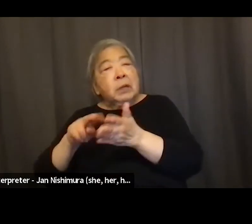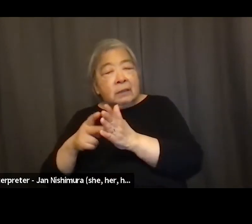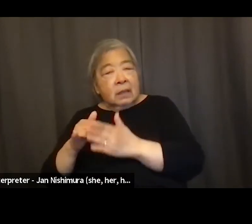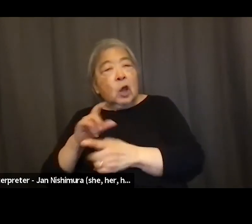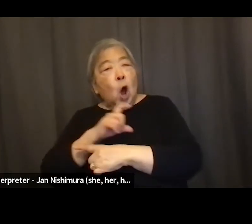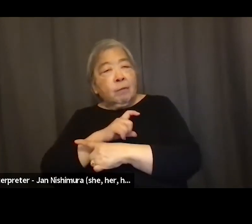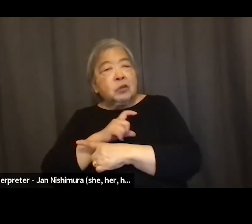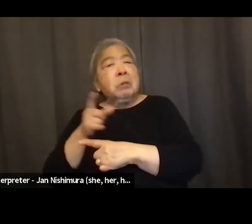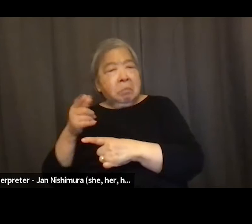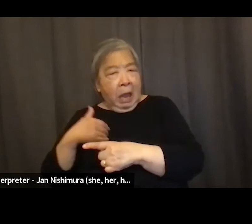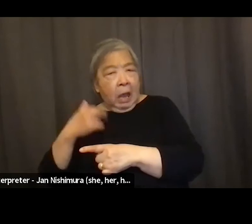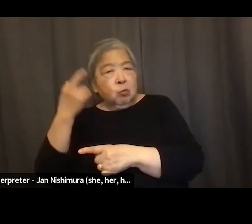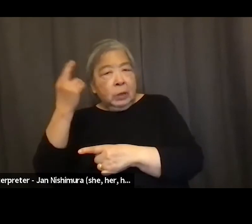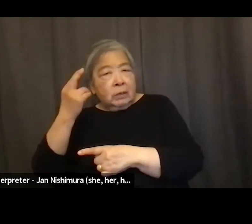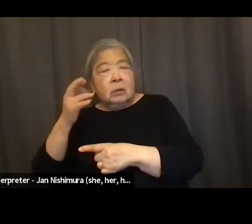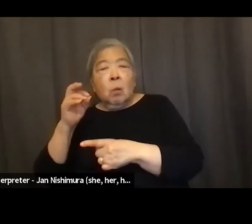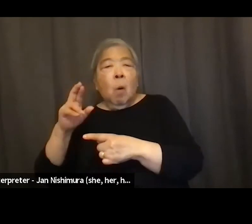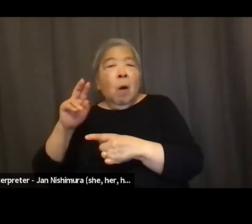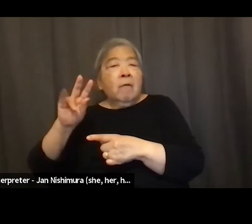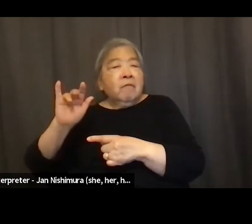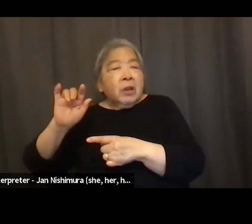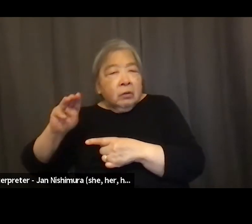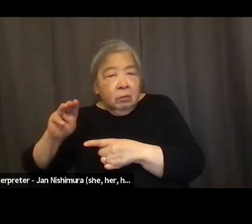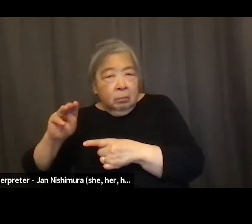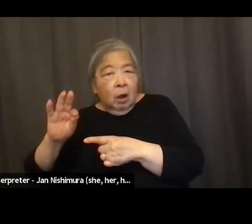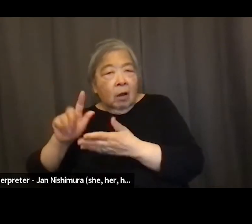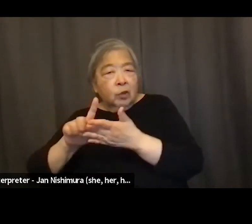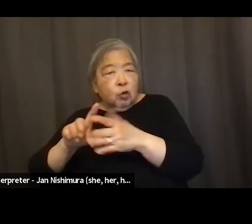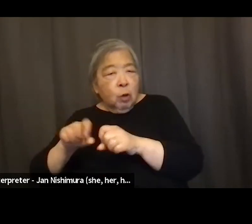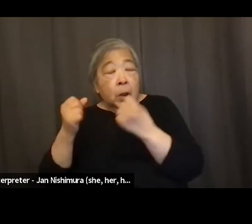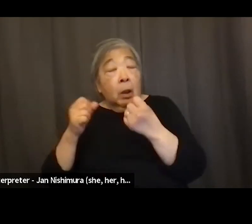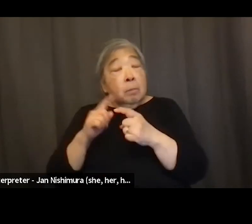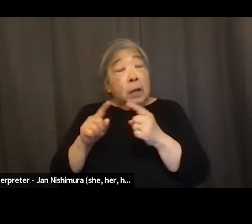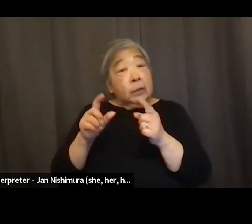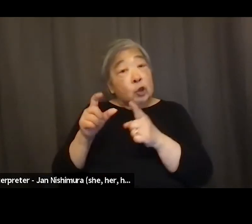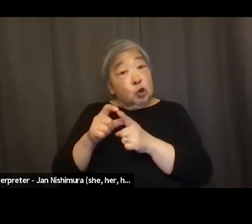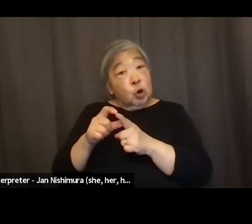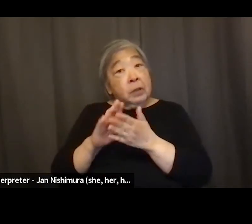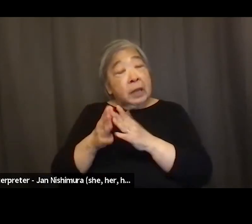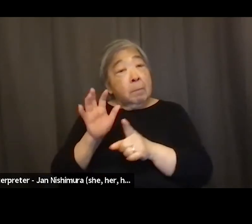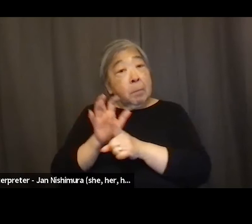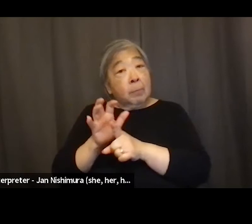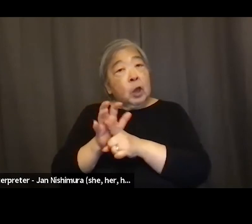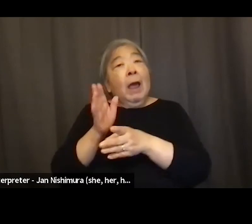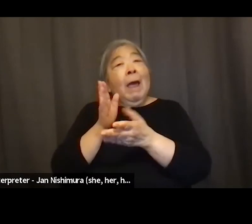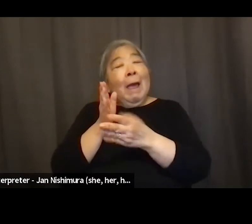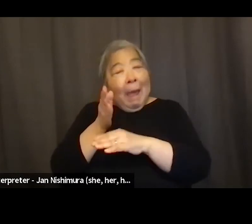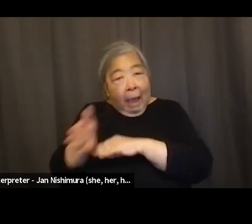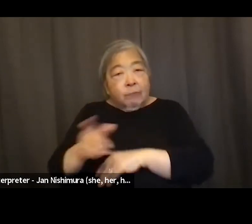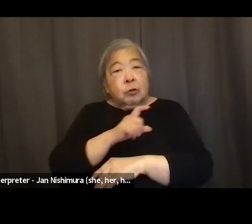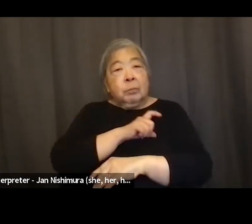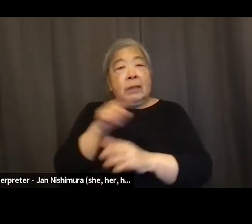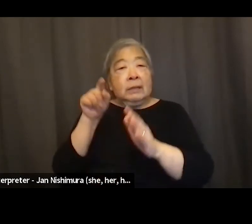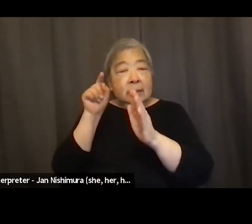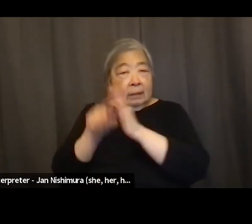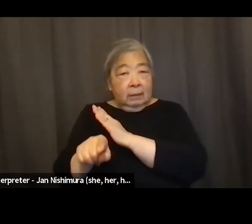both justified and or the victim of this crime. But this term became popularized after police killed Eula